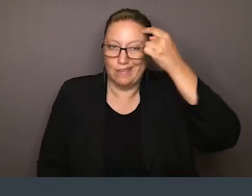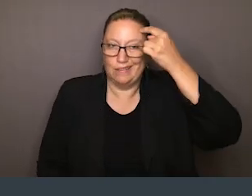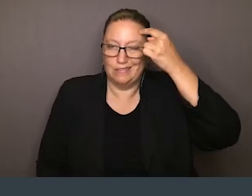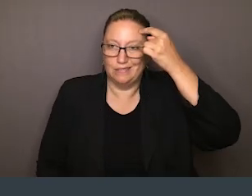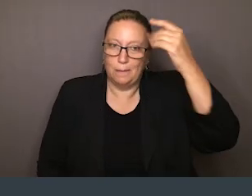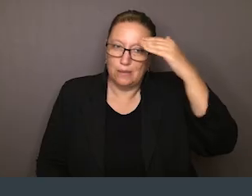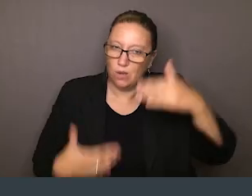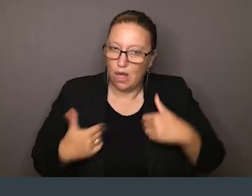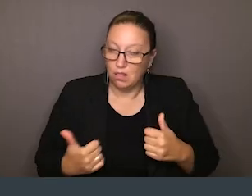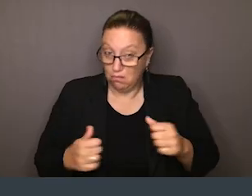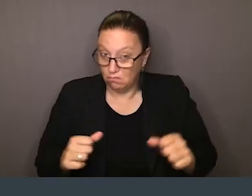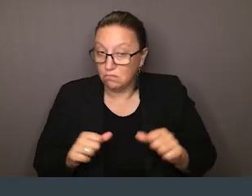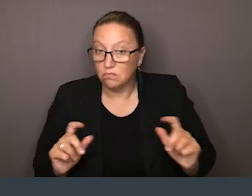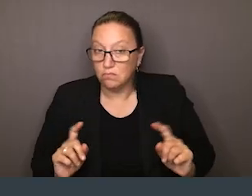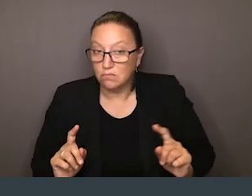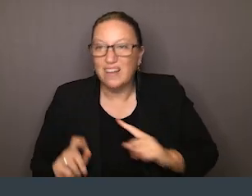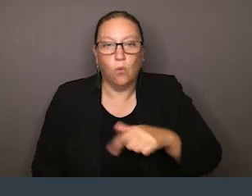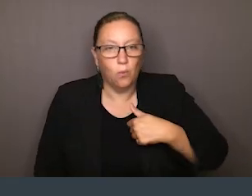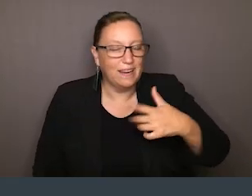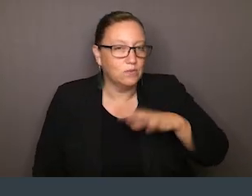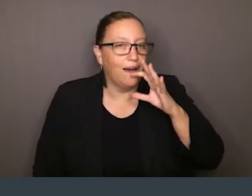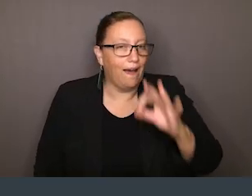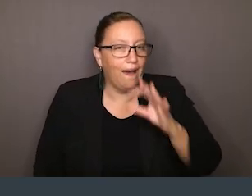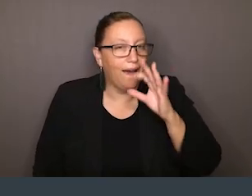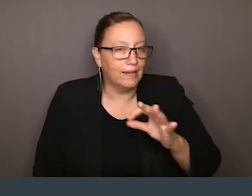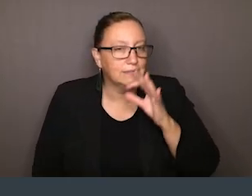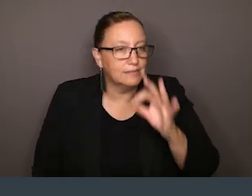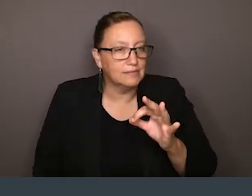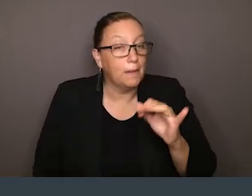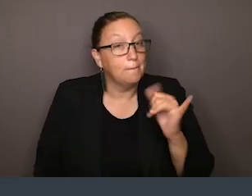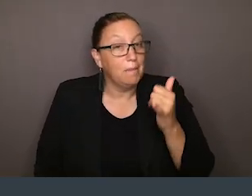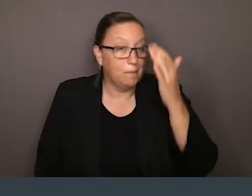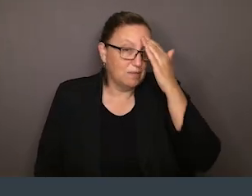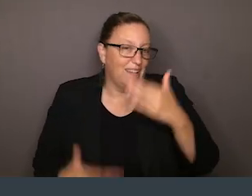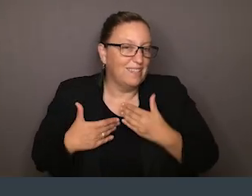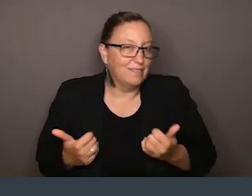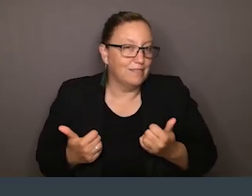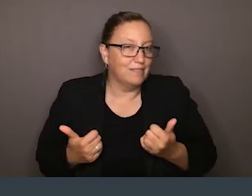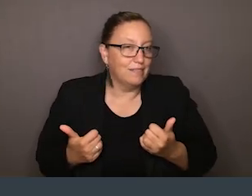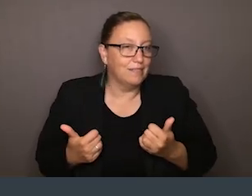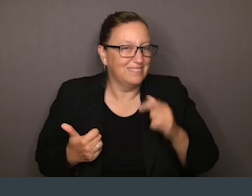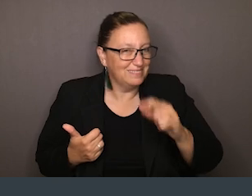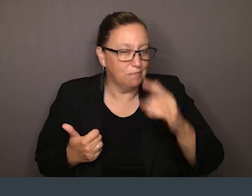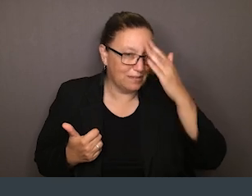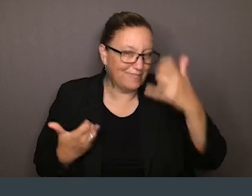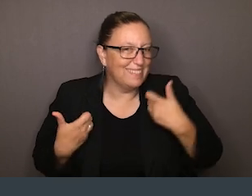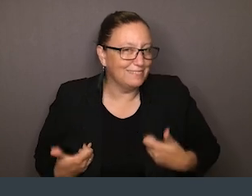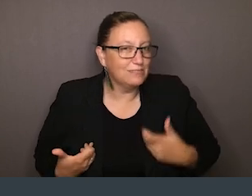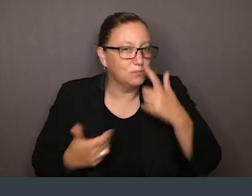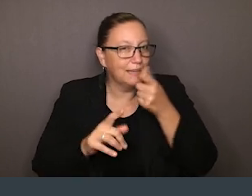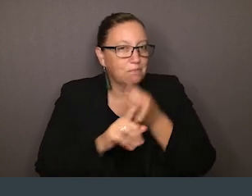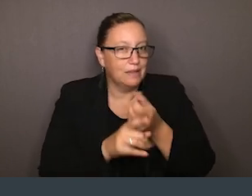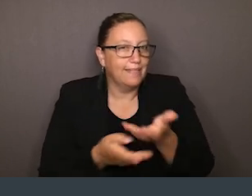actually really important for us as clinicians to be asking ourselves, could mental illness be a